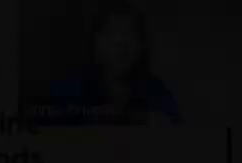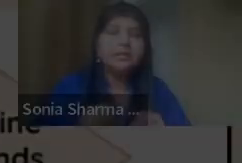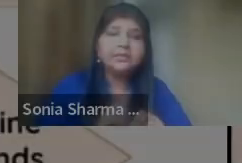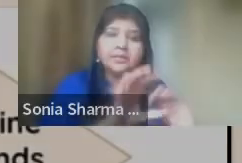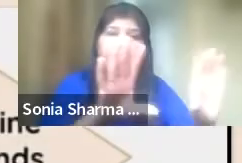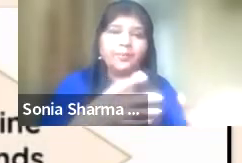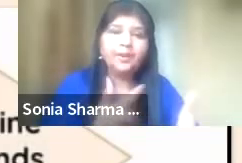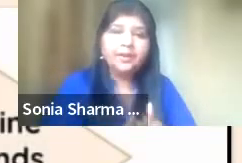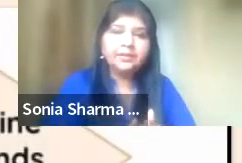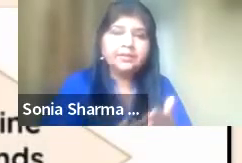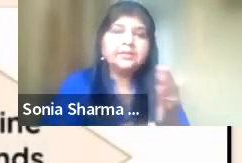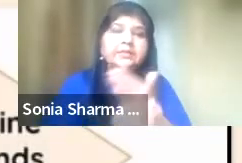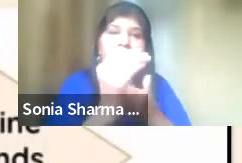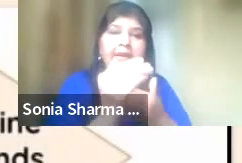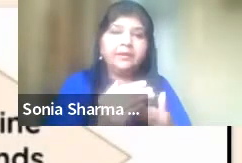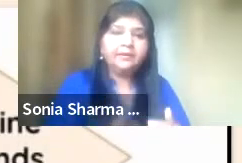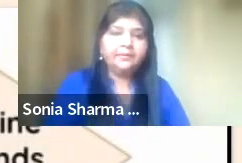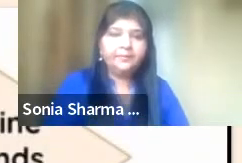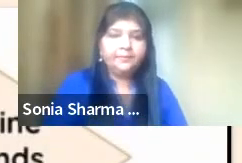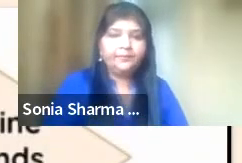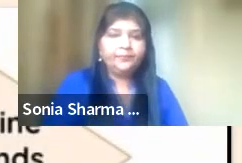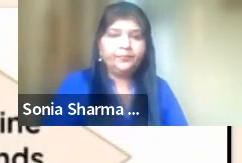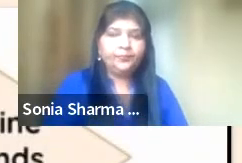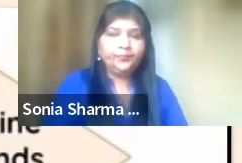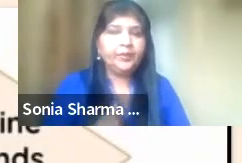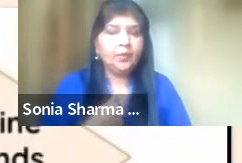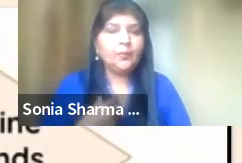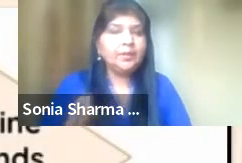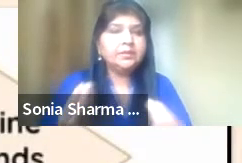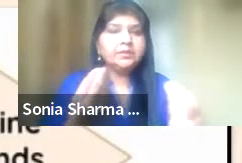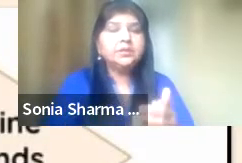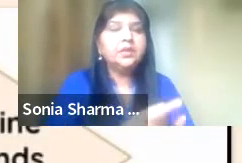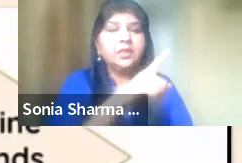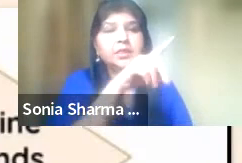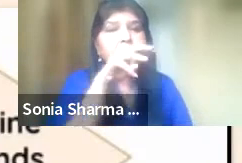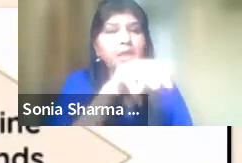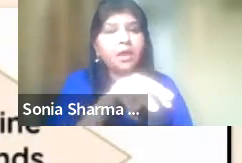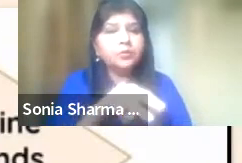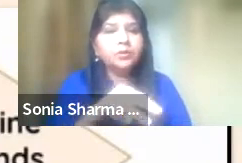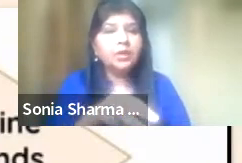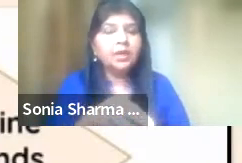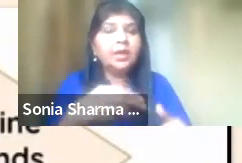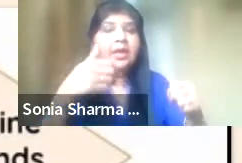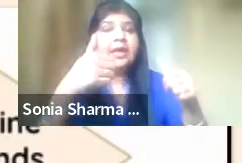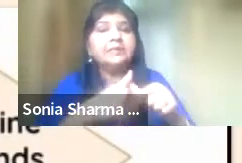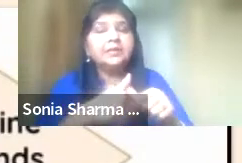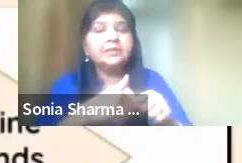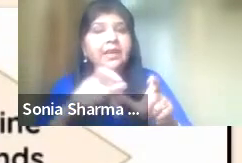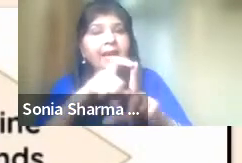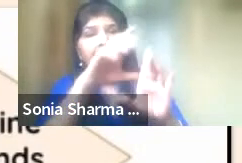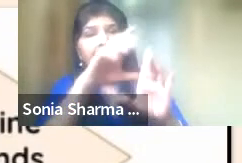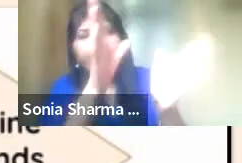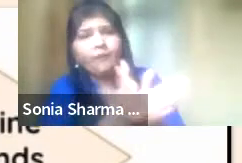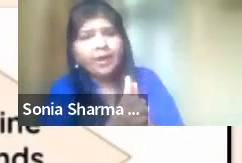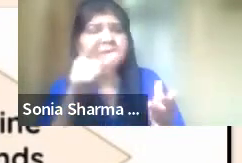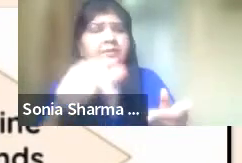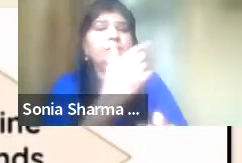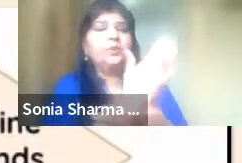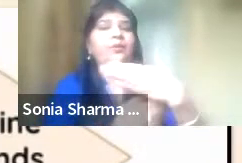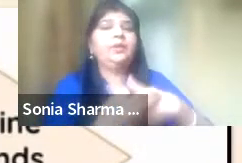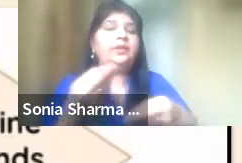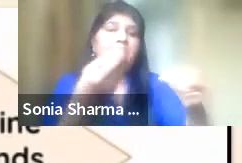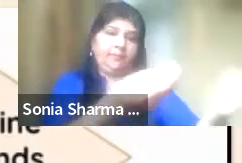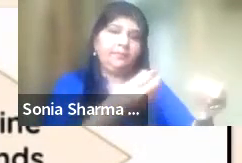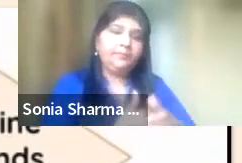We're set to provide thousands of assistive devices to specially-abled people. So our demand is